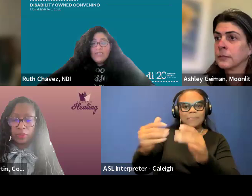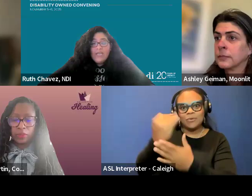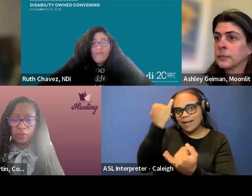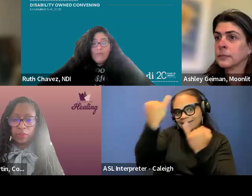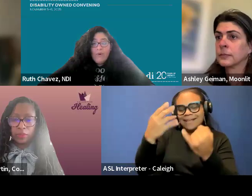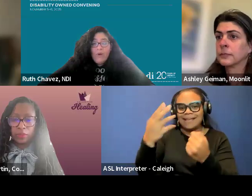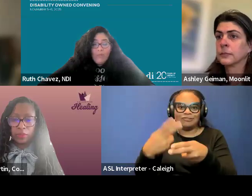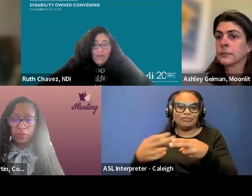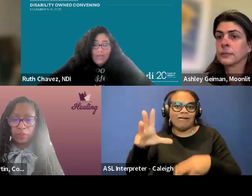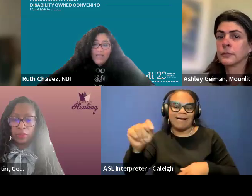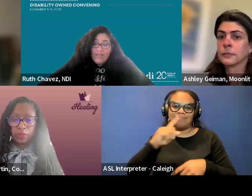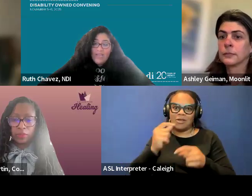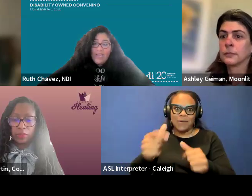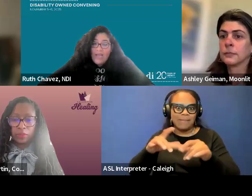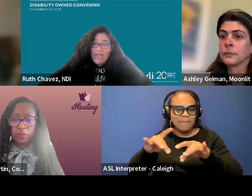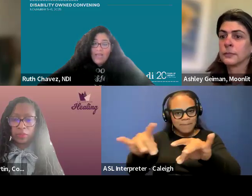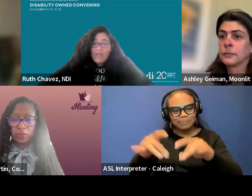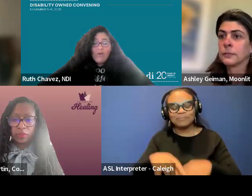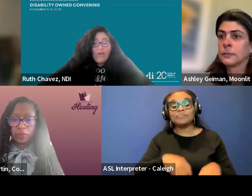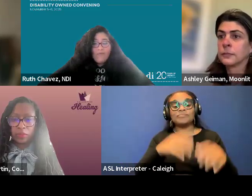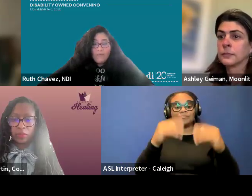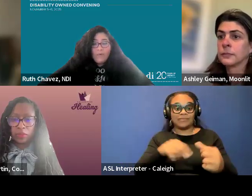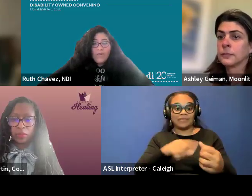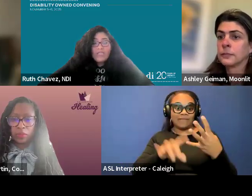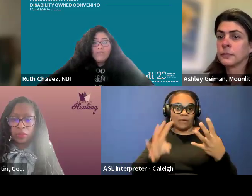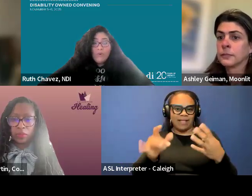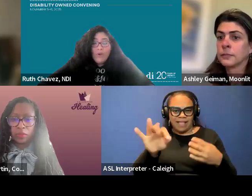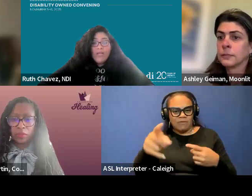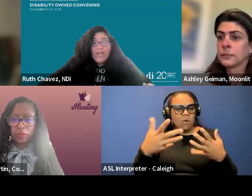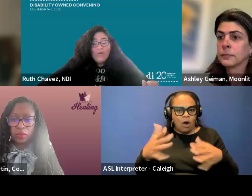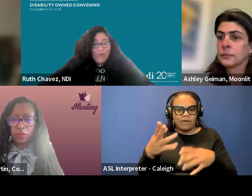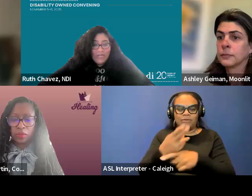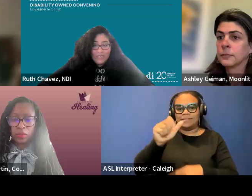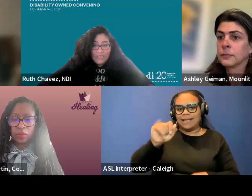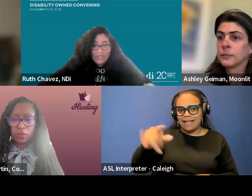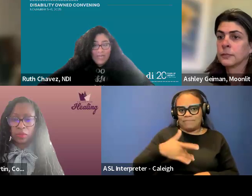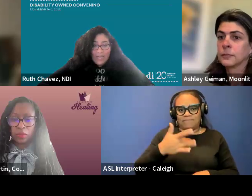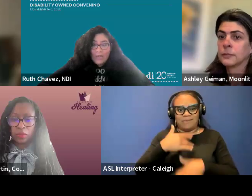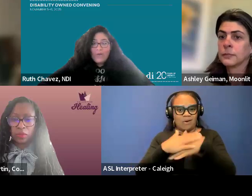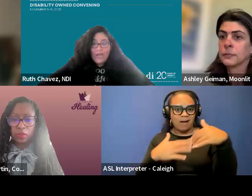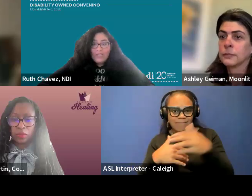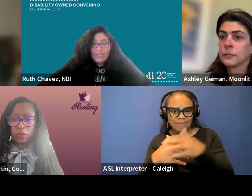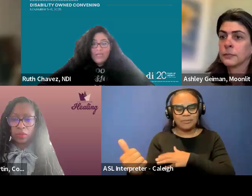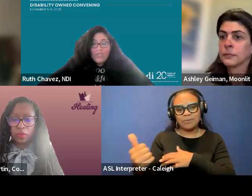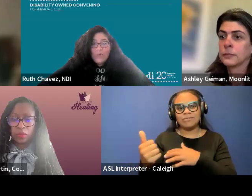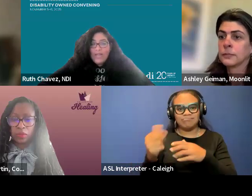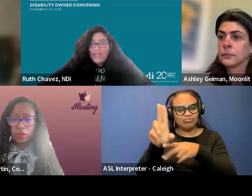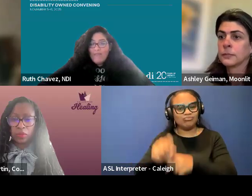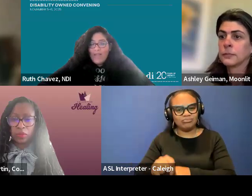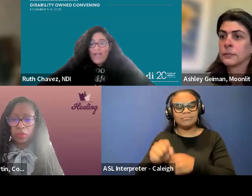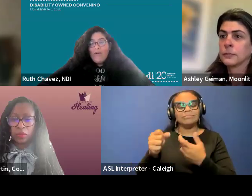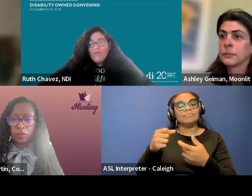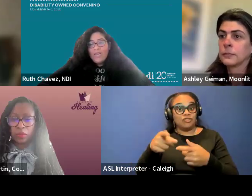And lastly, if you are already adapting AI and are comfortable, explore integrations to take it up a notch.